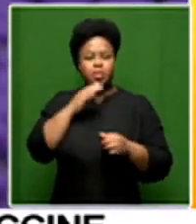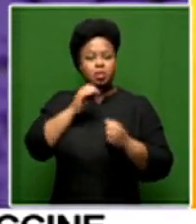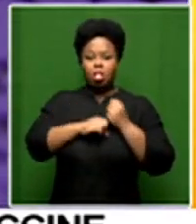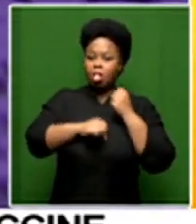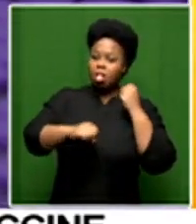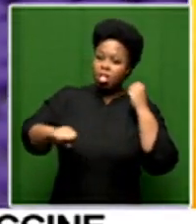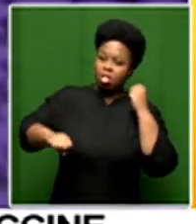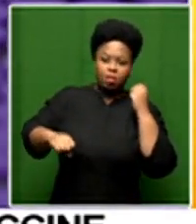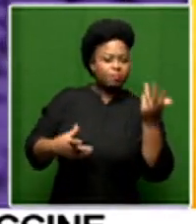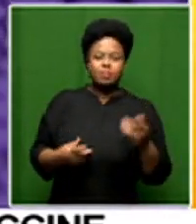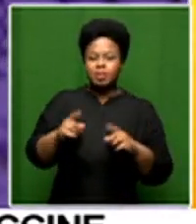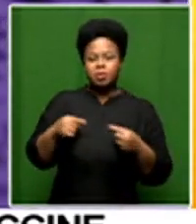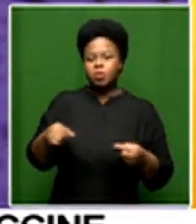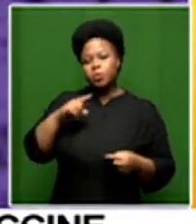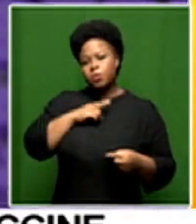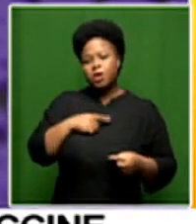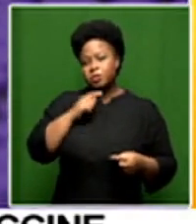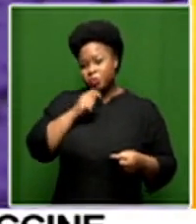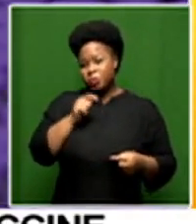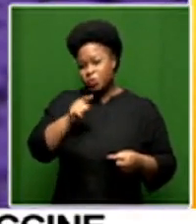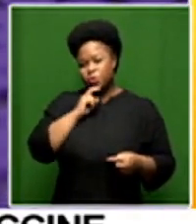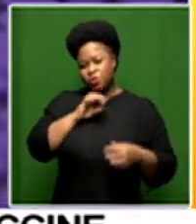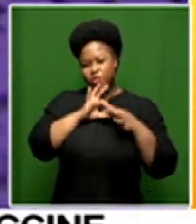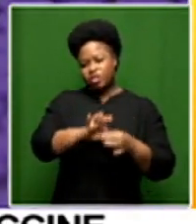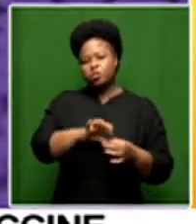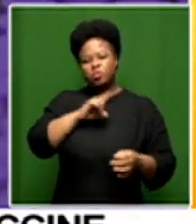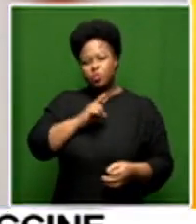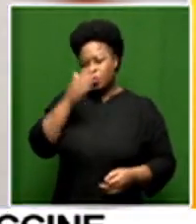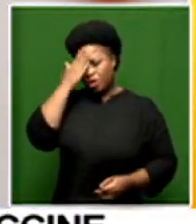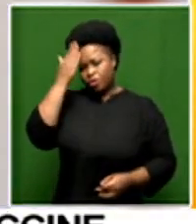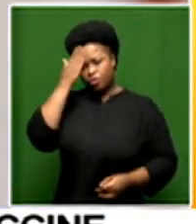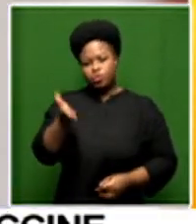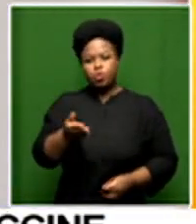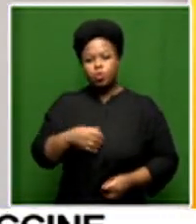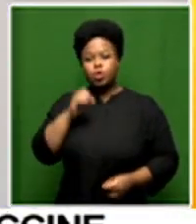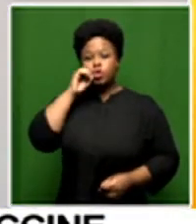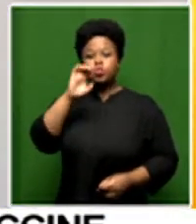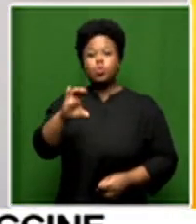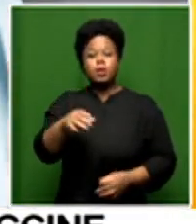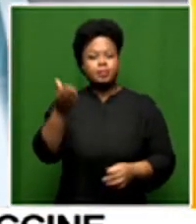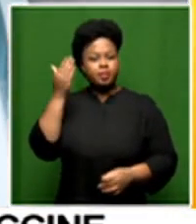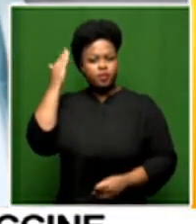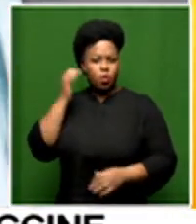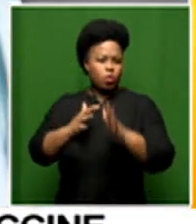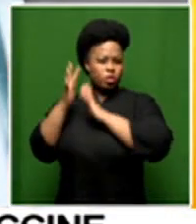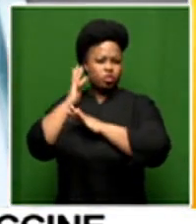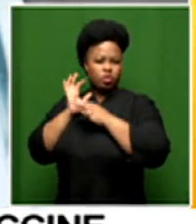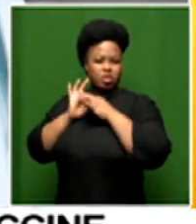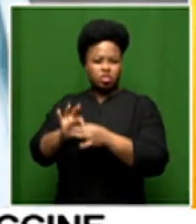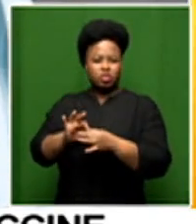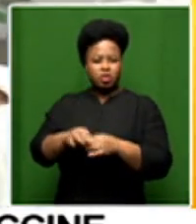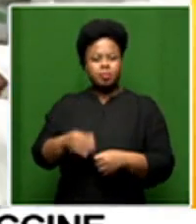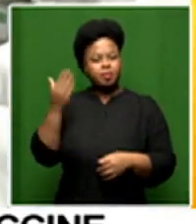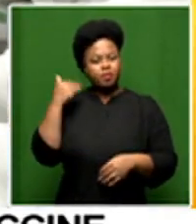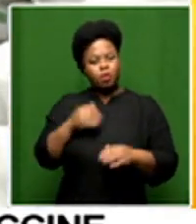long to secure that, because we have to take an advantage of that relationship. As you know, in Cuba, we have a historical relationship which was led by